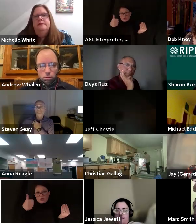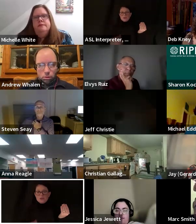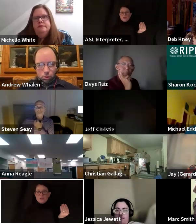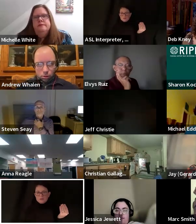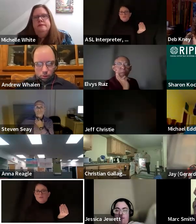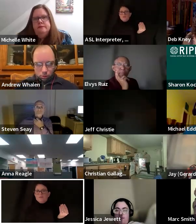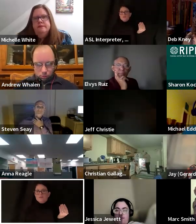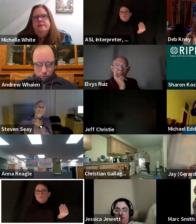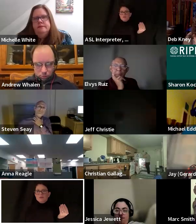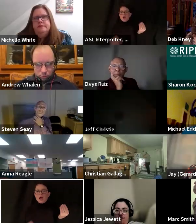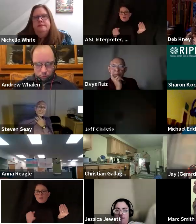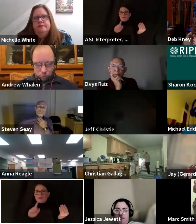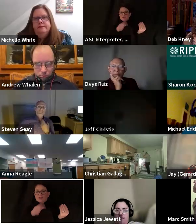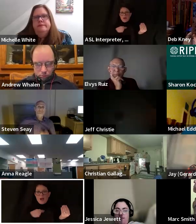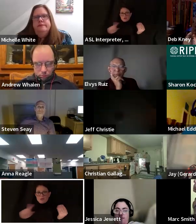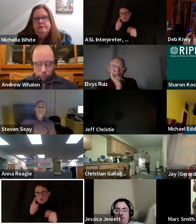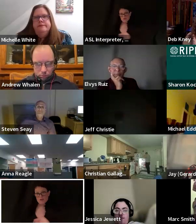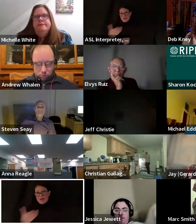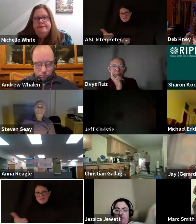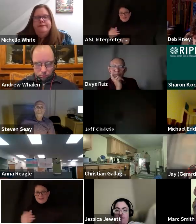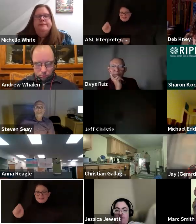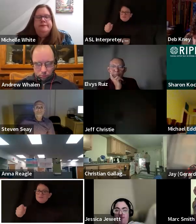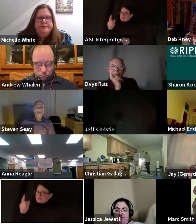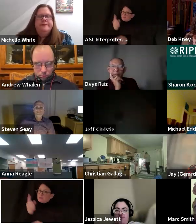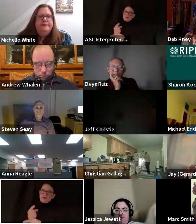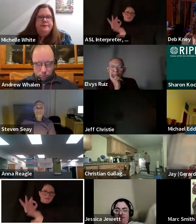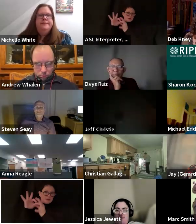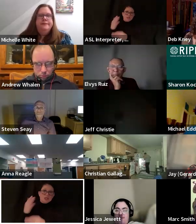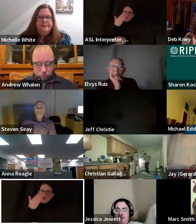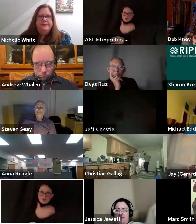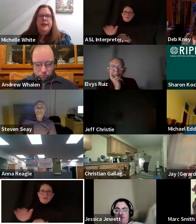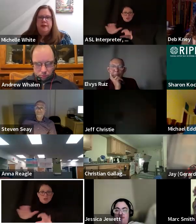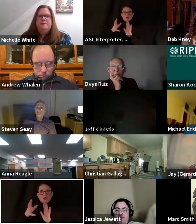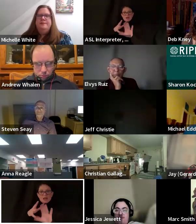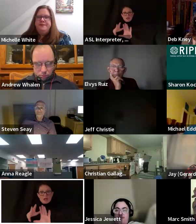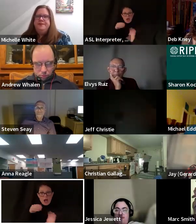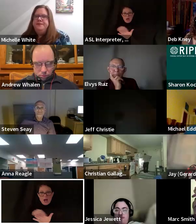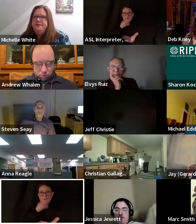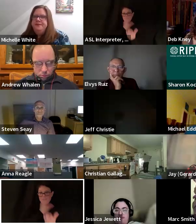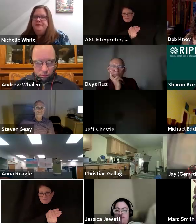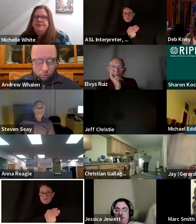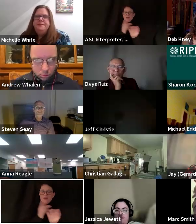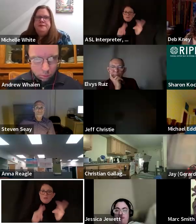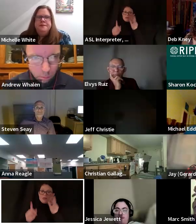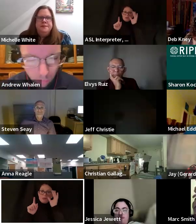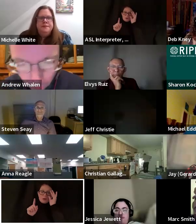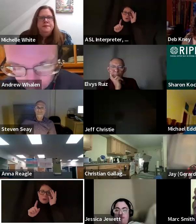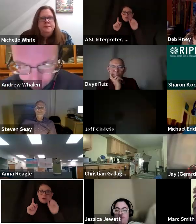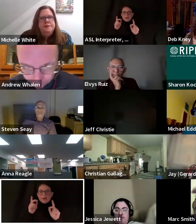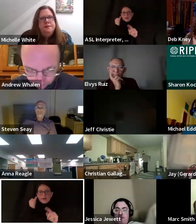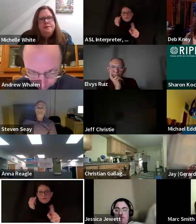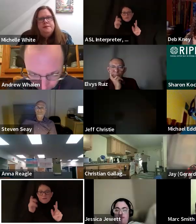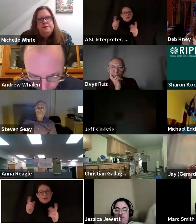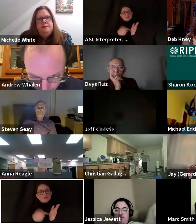I want to make sure I was doing the right thing. Yes, that is a good thing to do. And if people can't actually, I